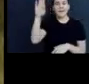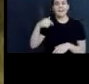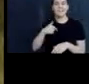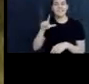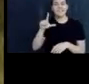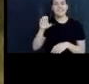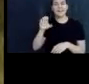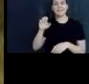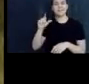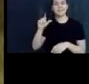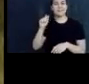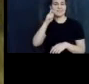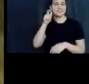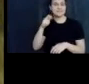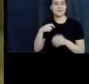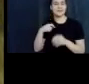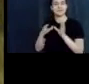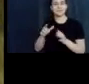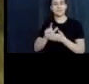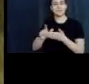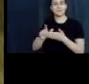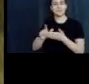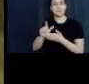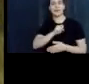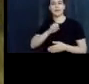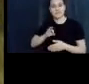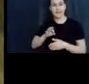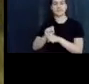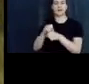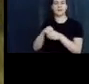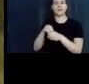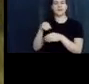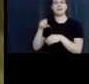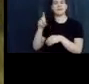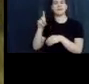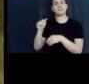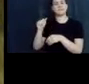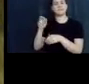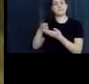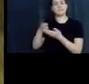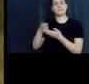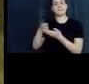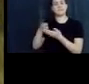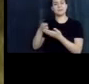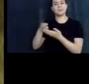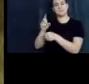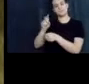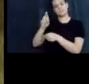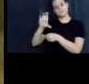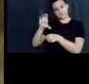Hi, I'm Leela. I'm an interpreter at Lamar on staff. I work in the Disability Resource Center.